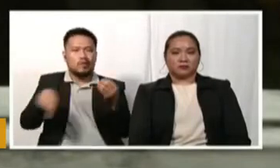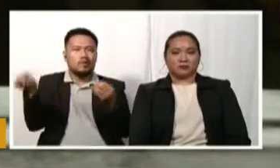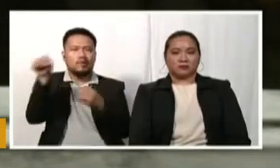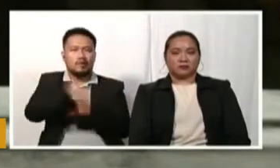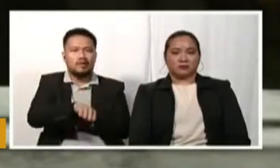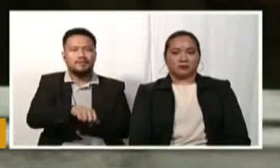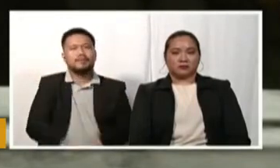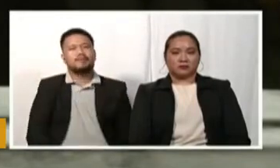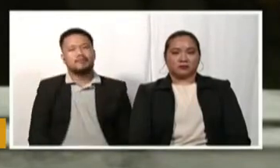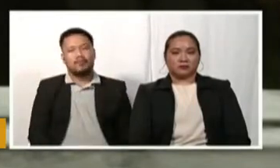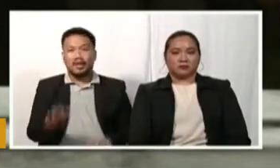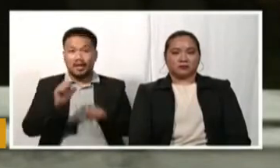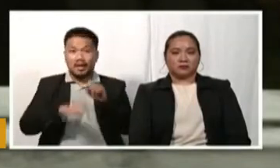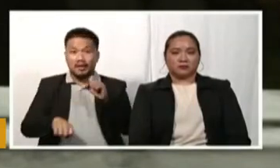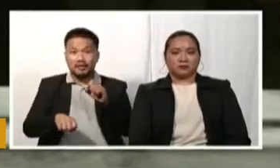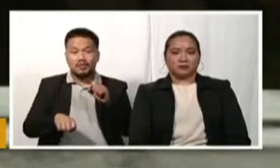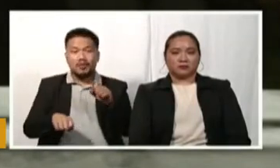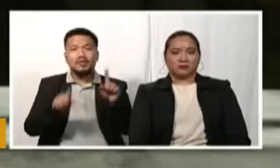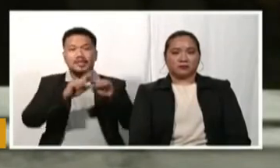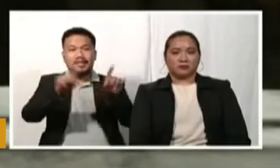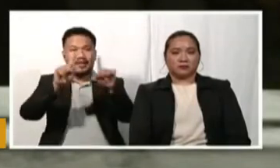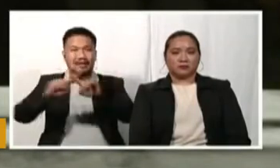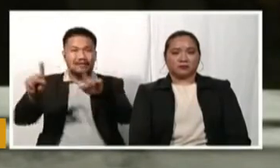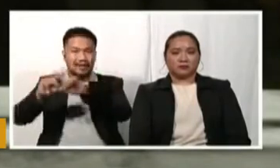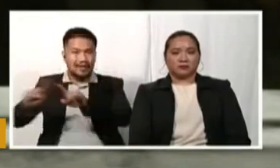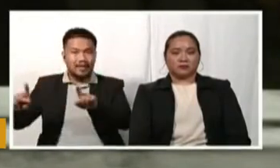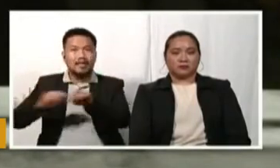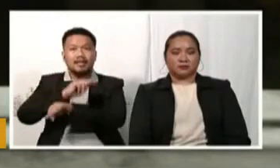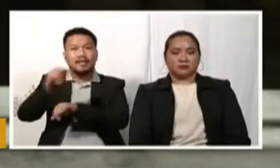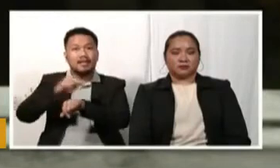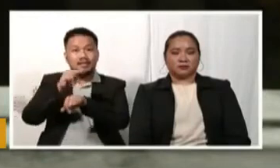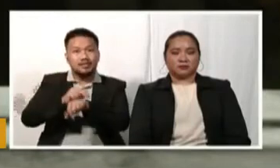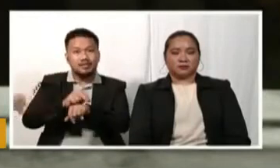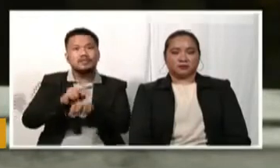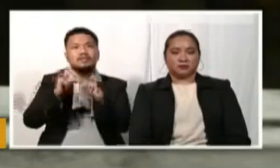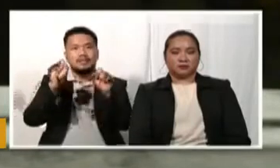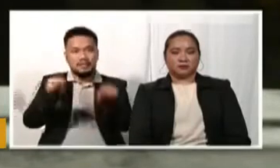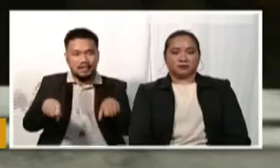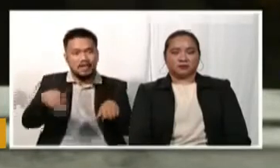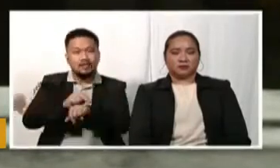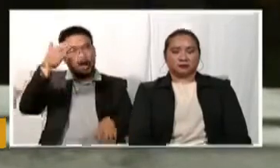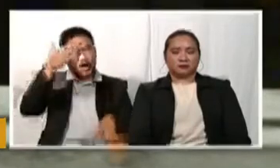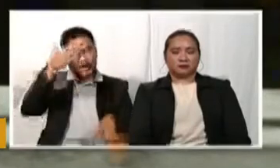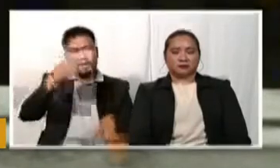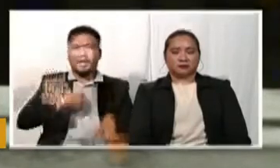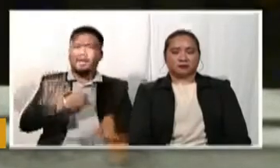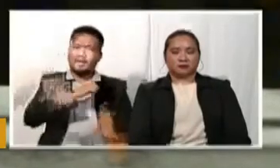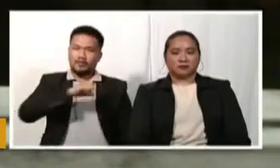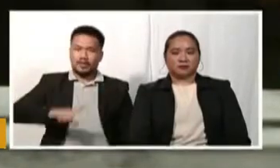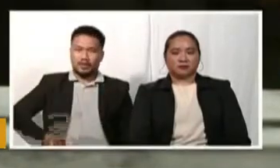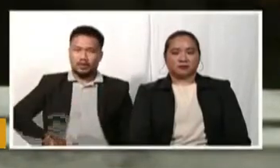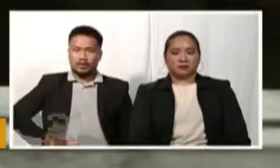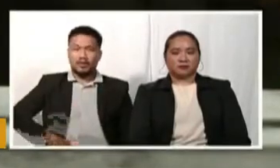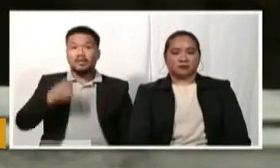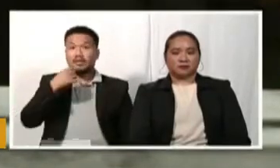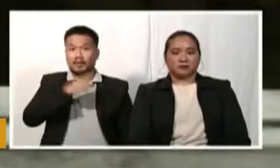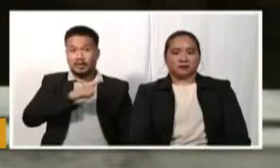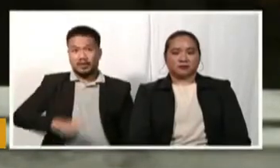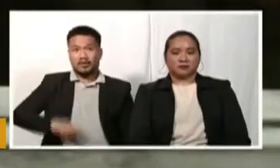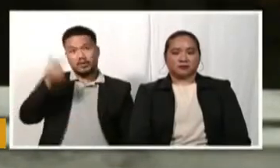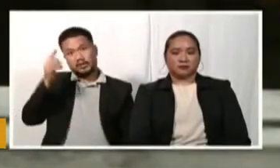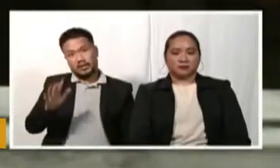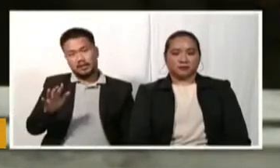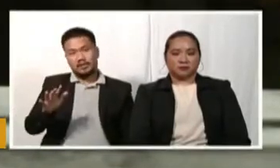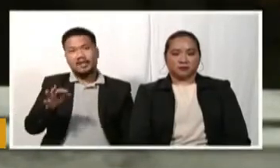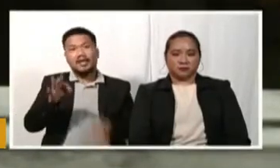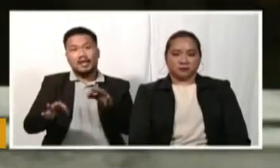Thus the nations shall know that I am the Lord, says the Lord God, when in their sight